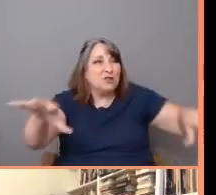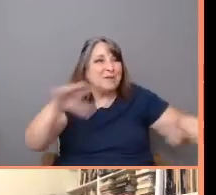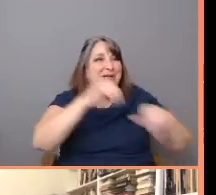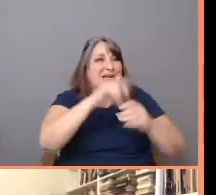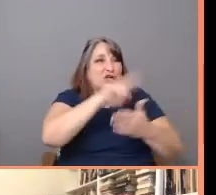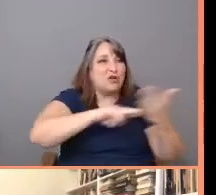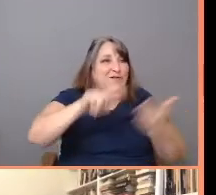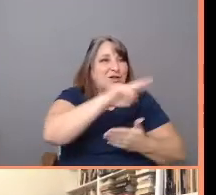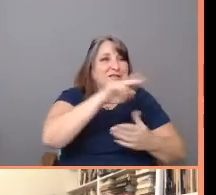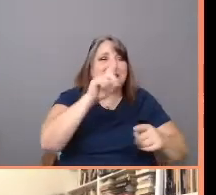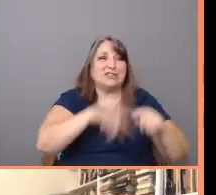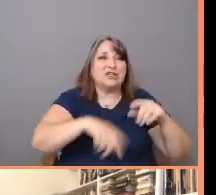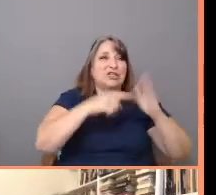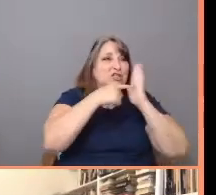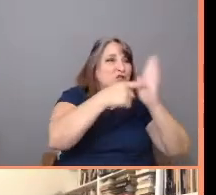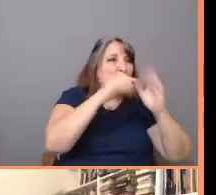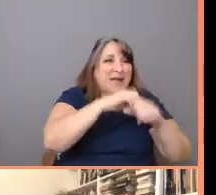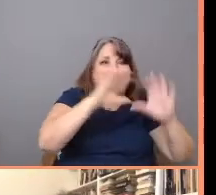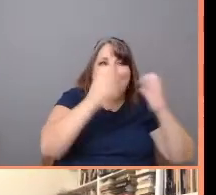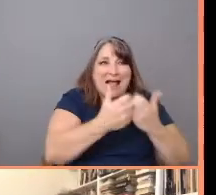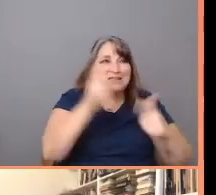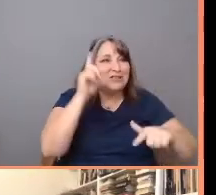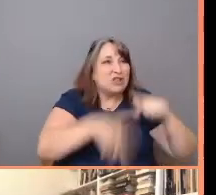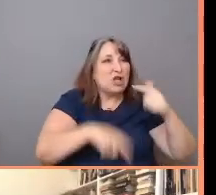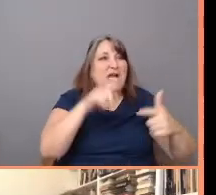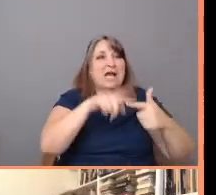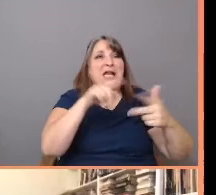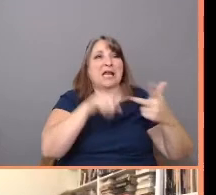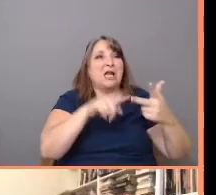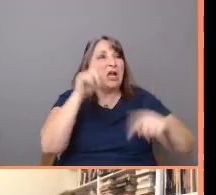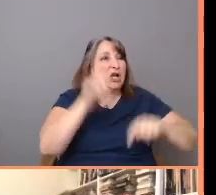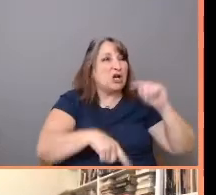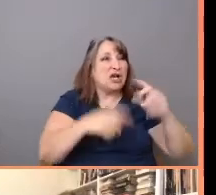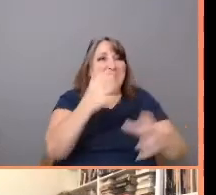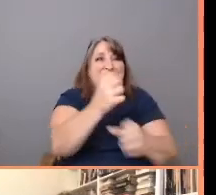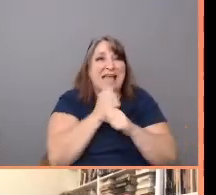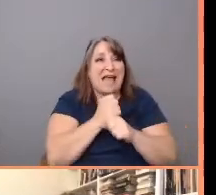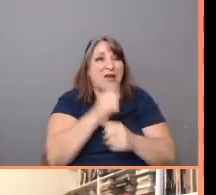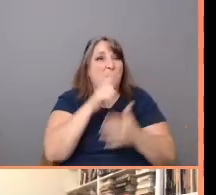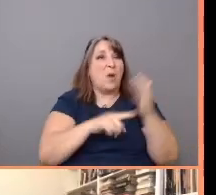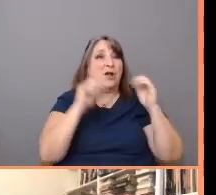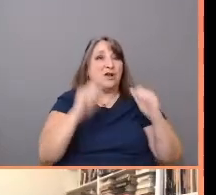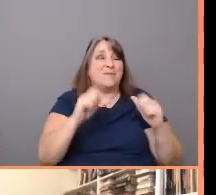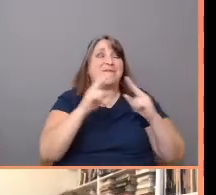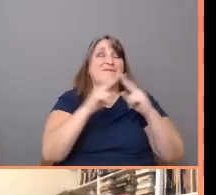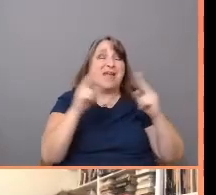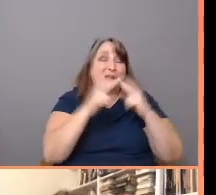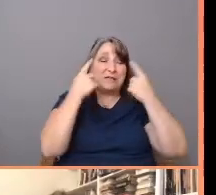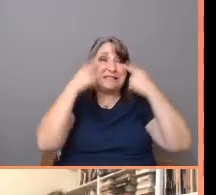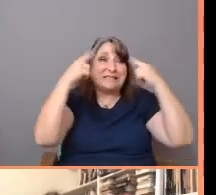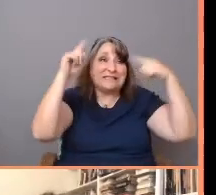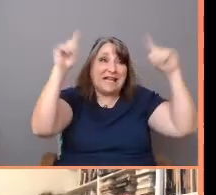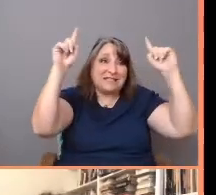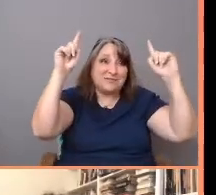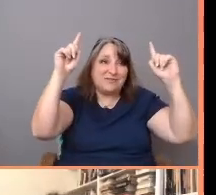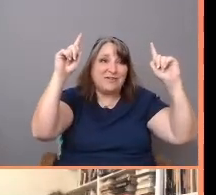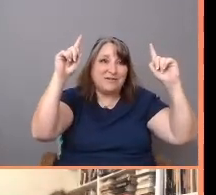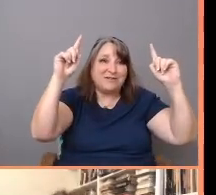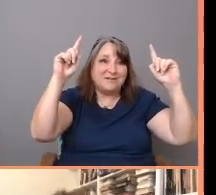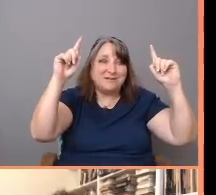to show it in classes, to recoup what could have been a very lucrative path for that particular